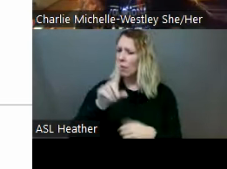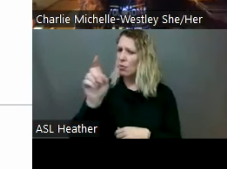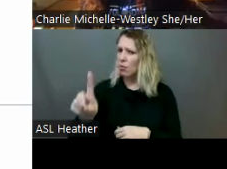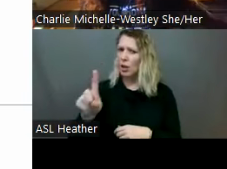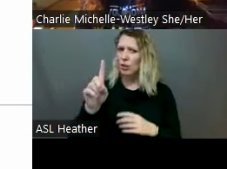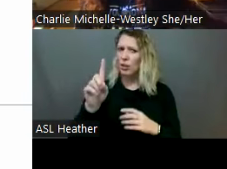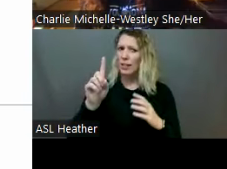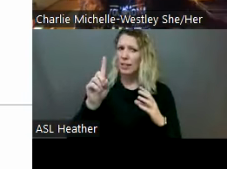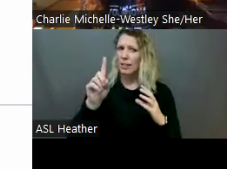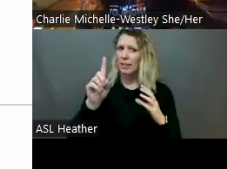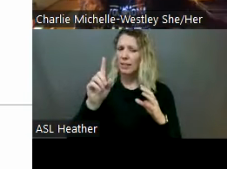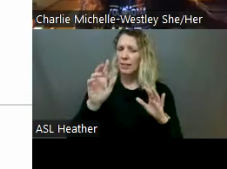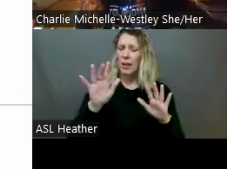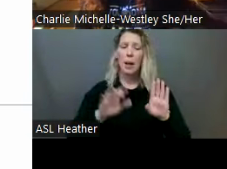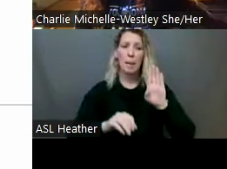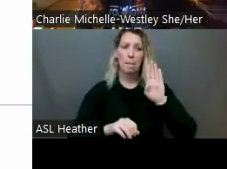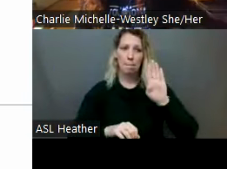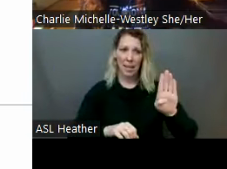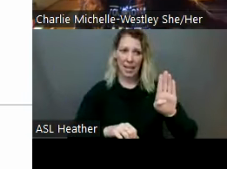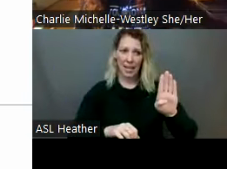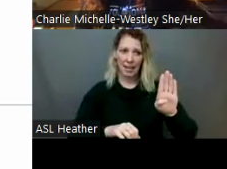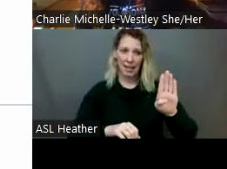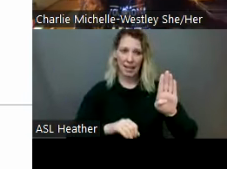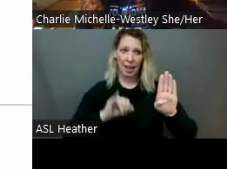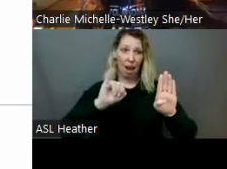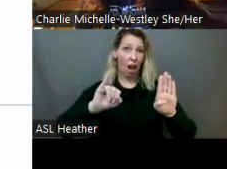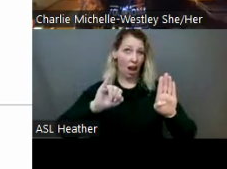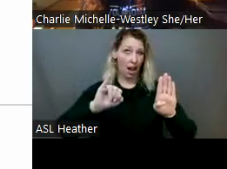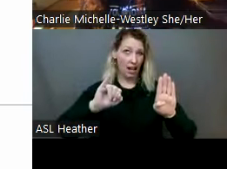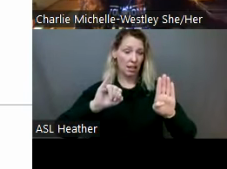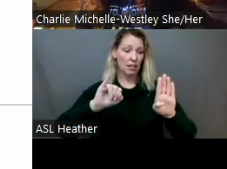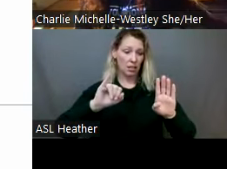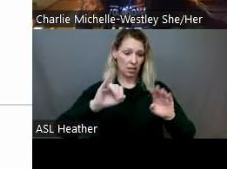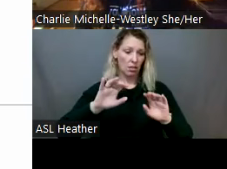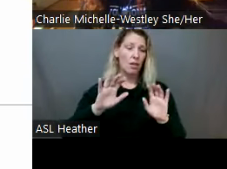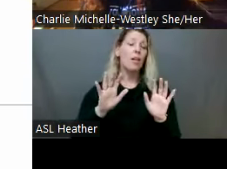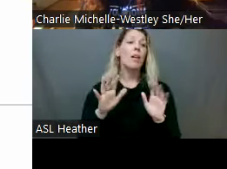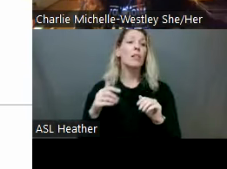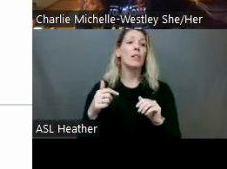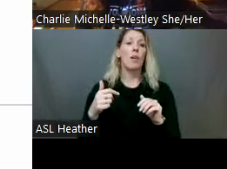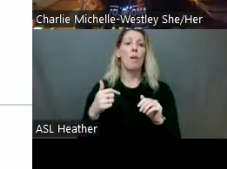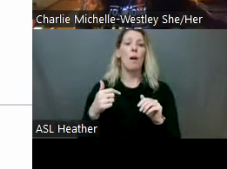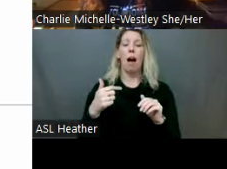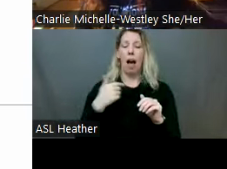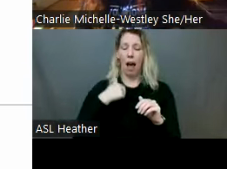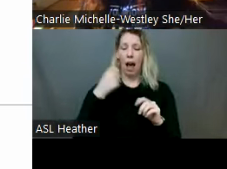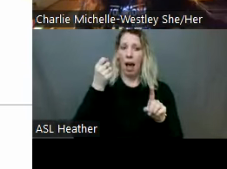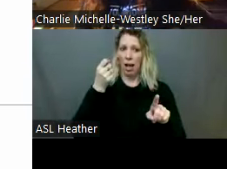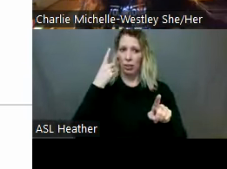8. It's BI. So I